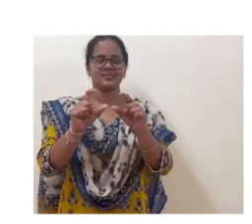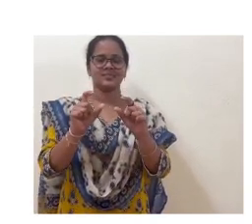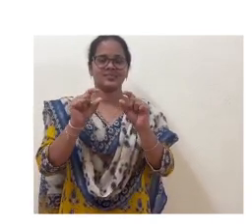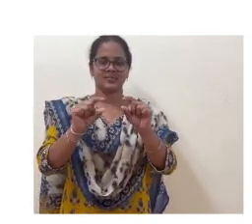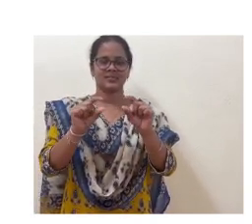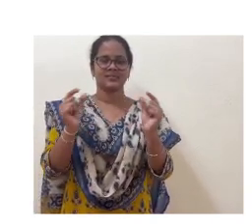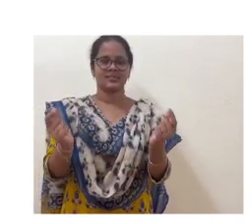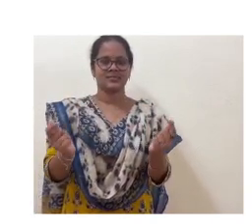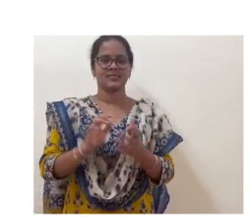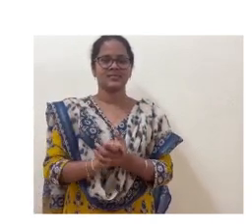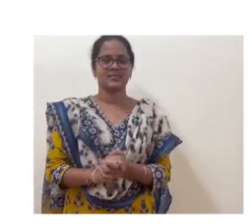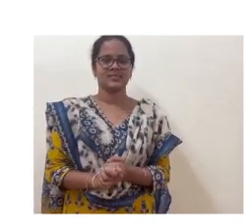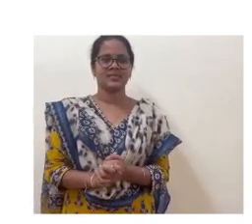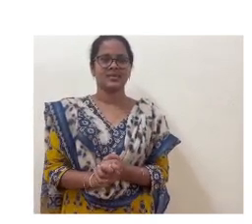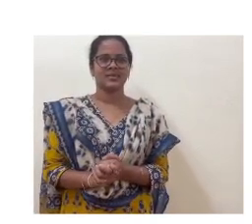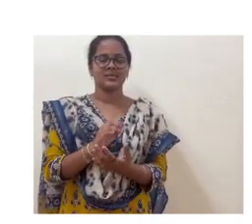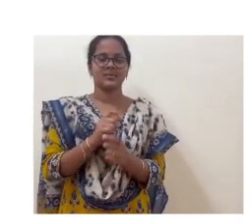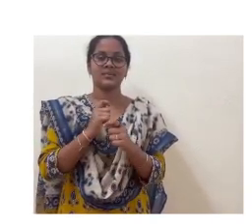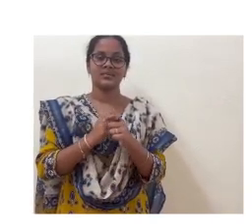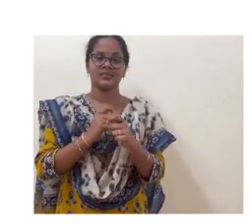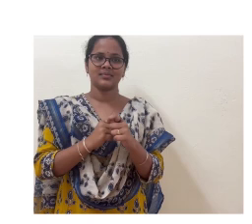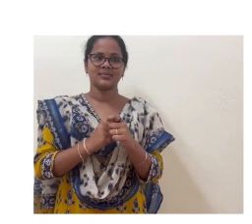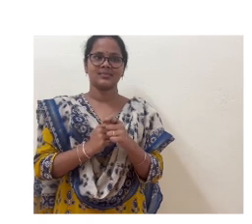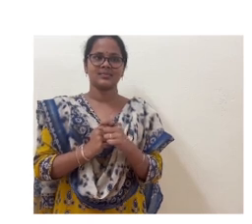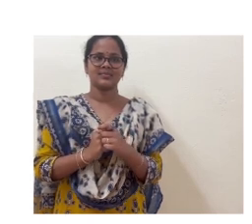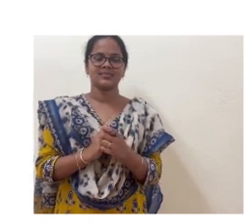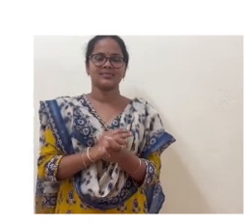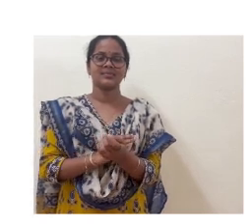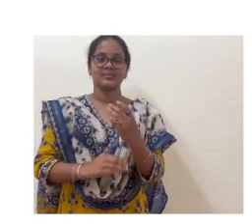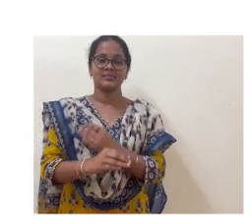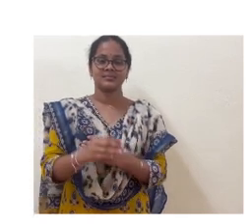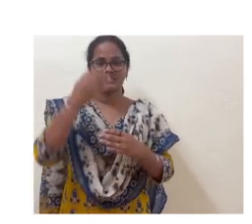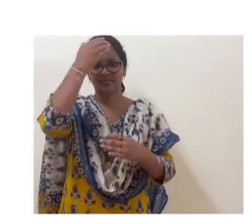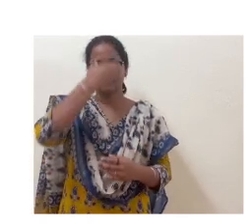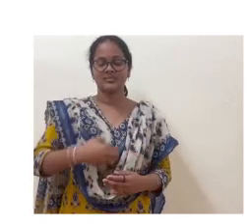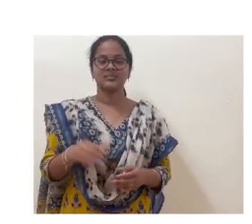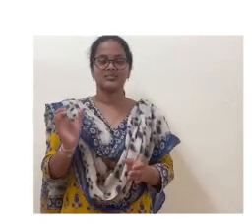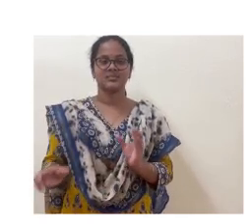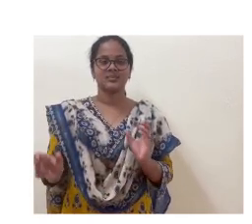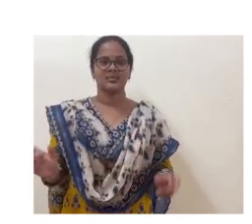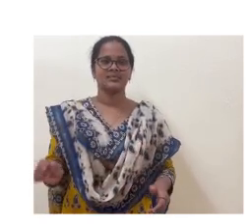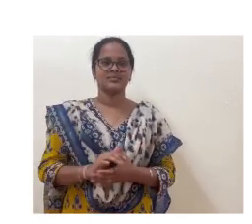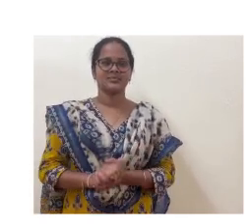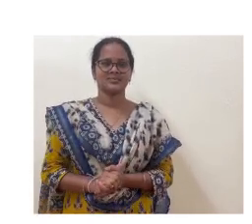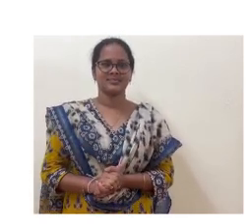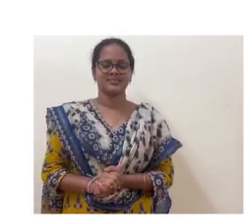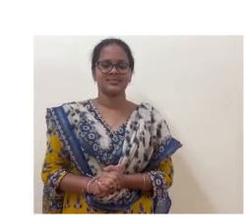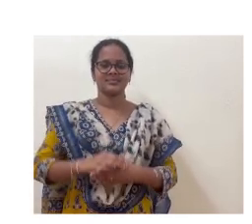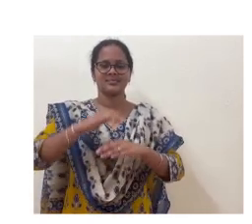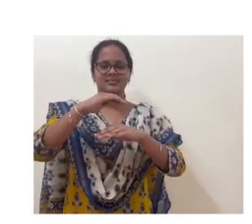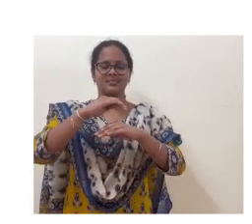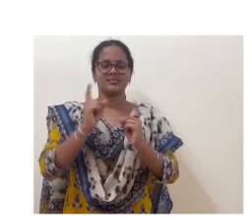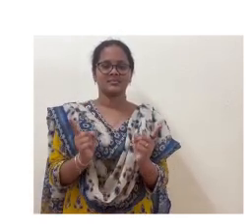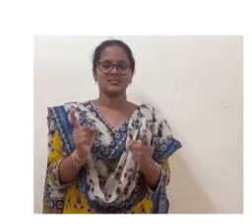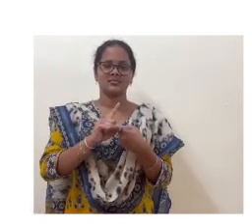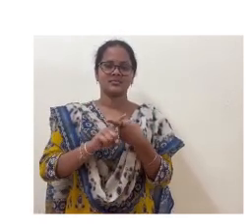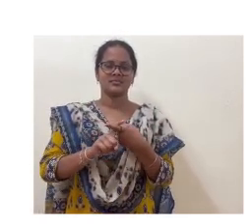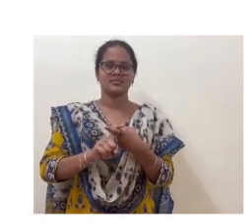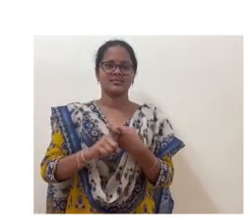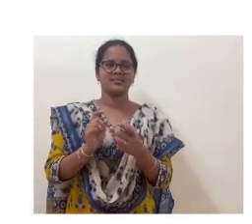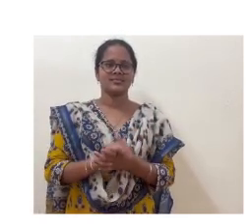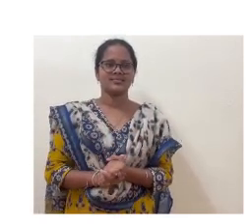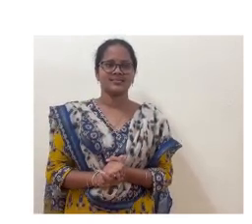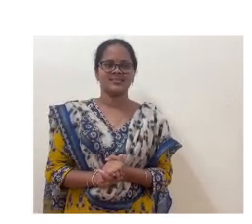Definition of disability. Disability is an umbrella term for impairments, activity limitations, and